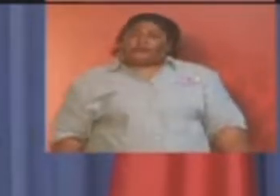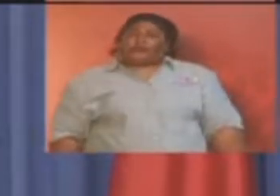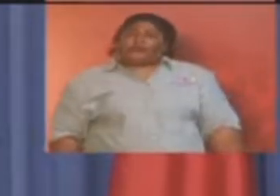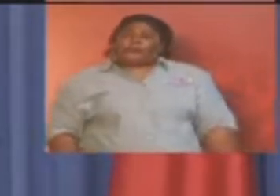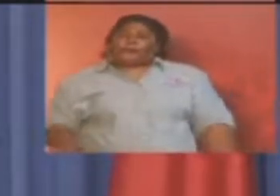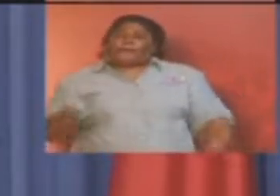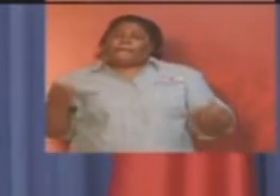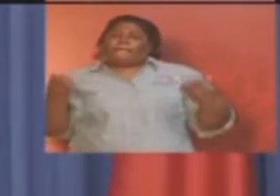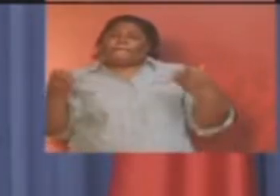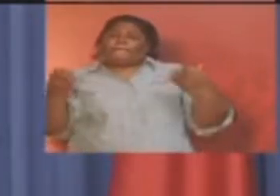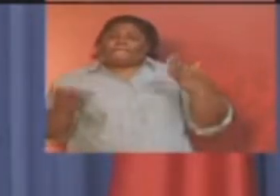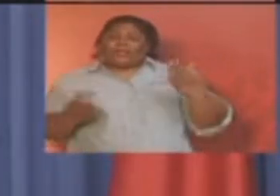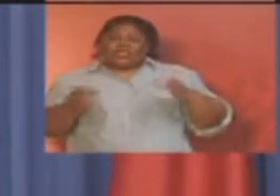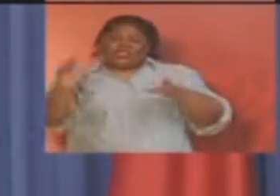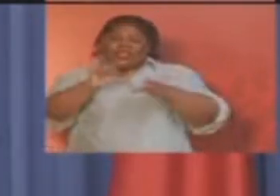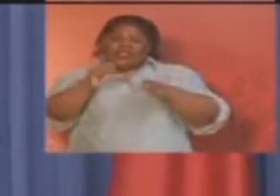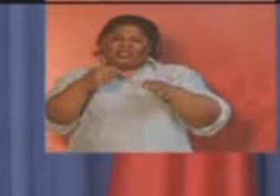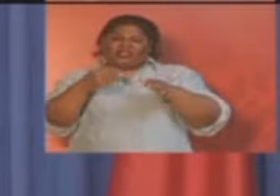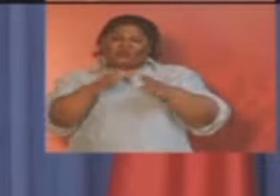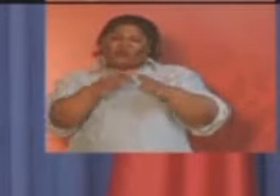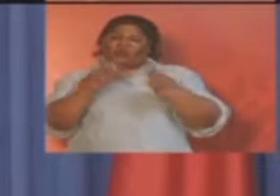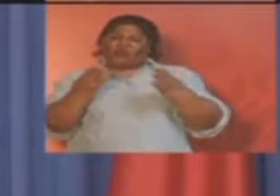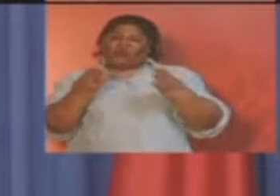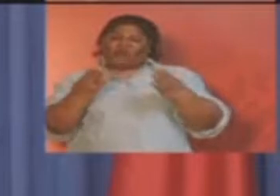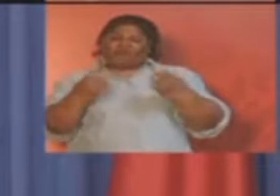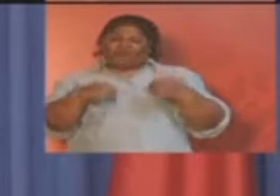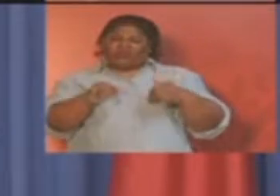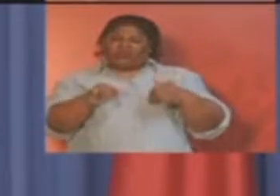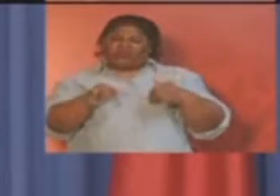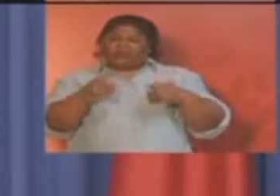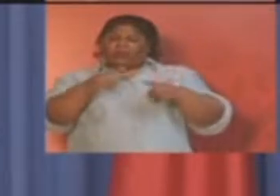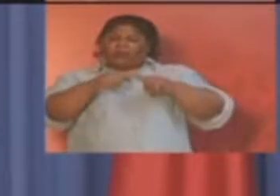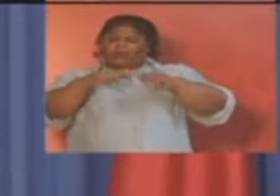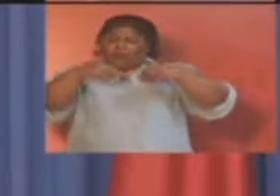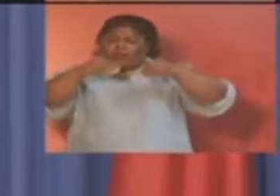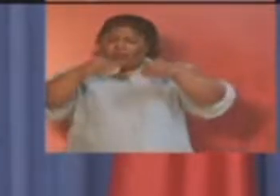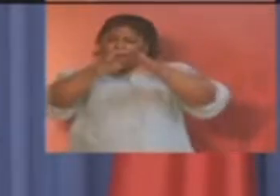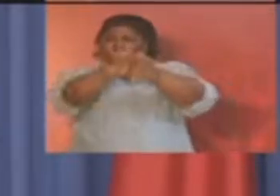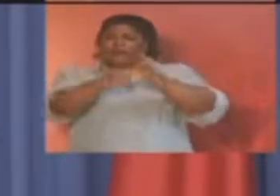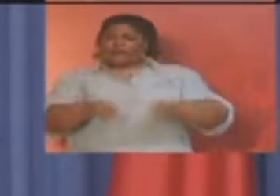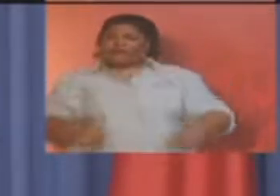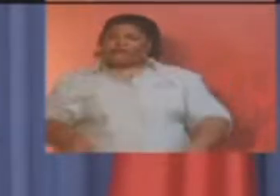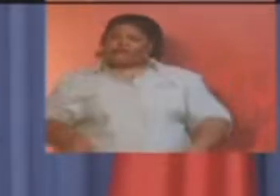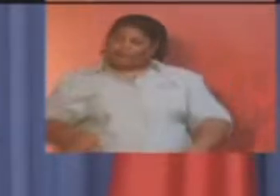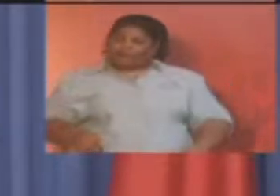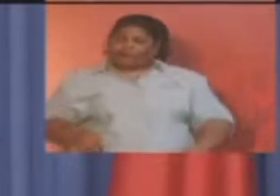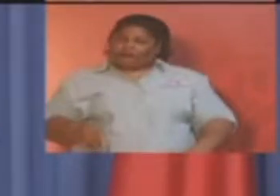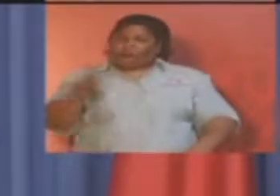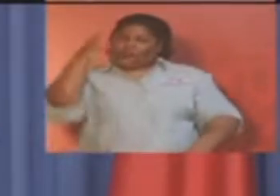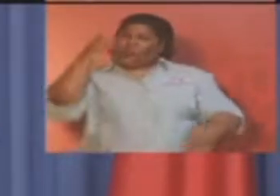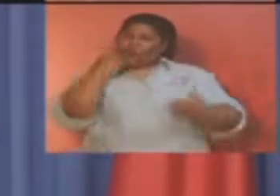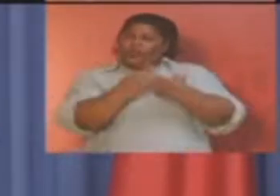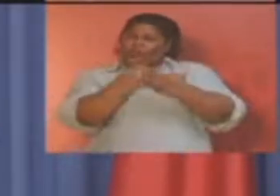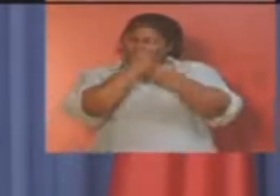keep the gas stations open and close the convenience marts. That will come out in the